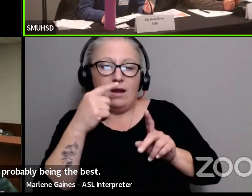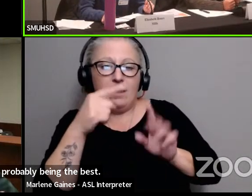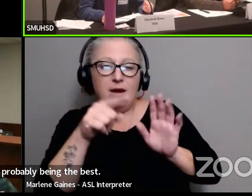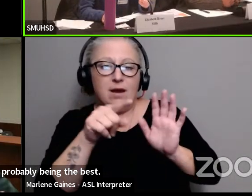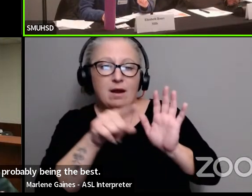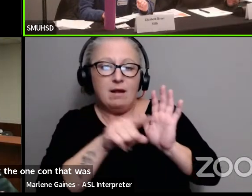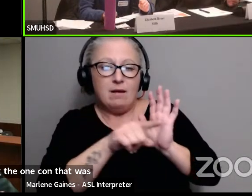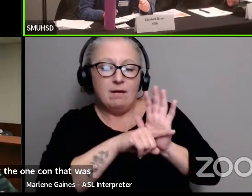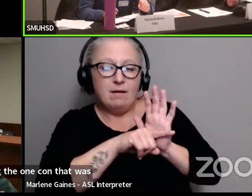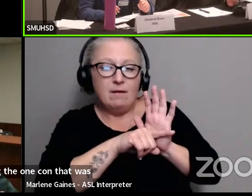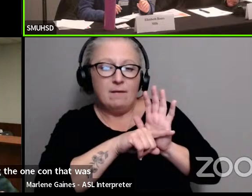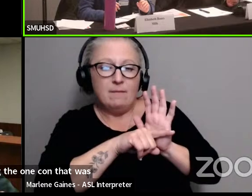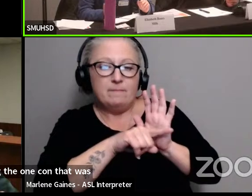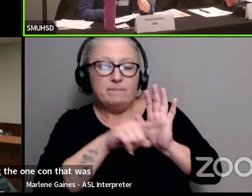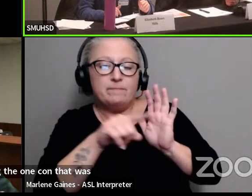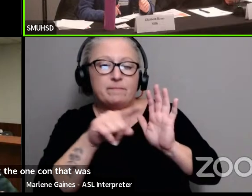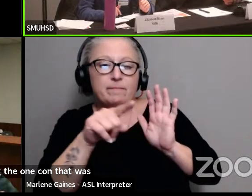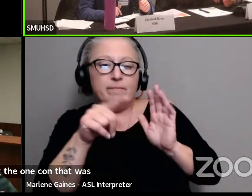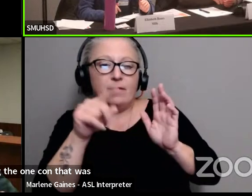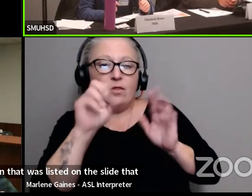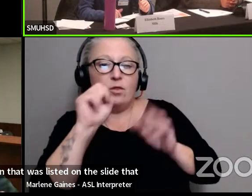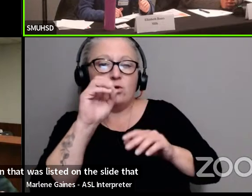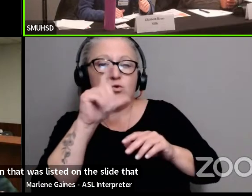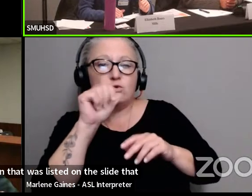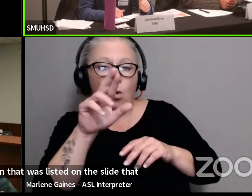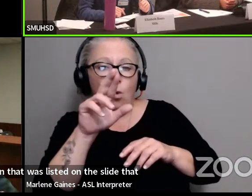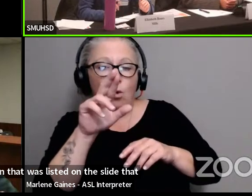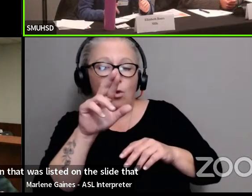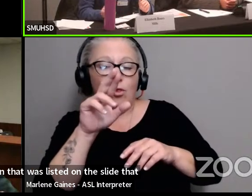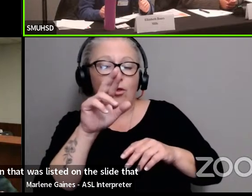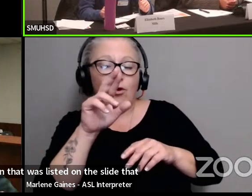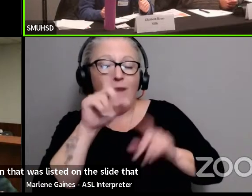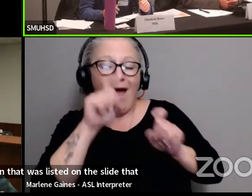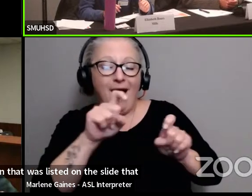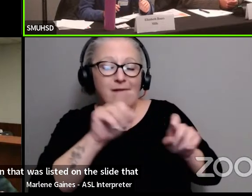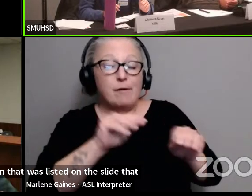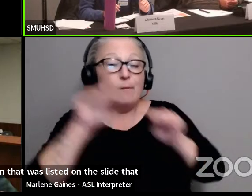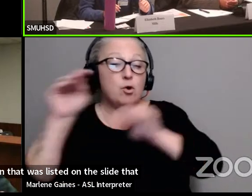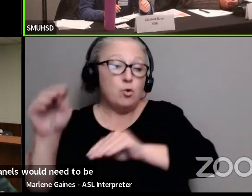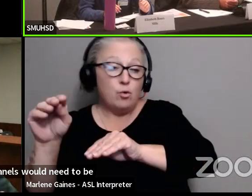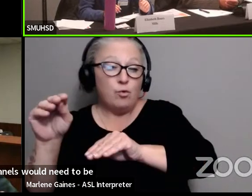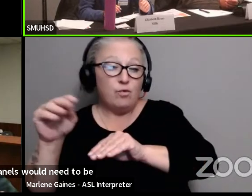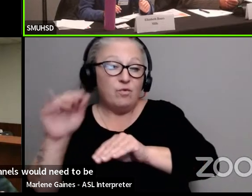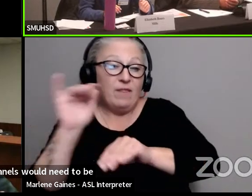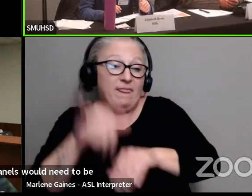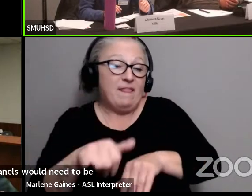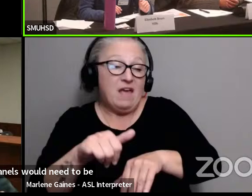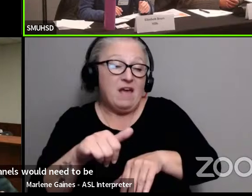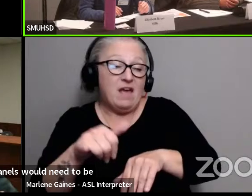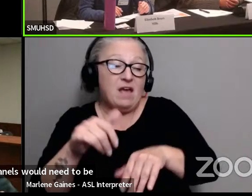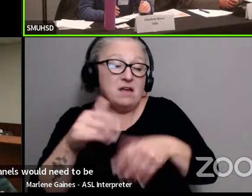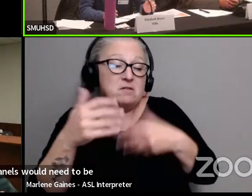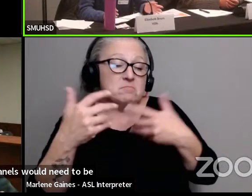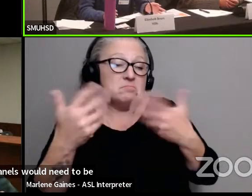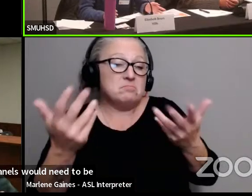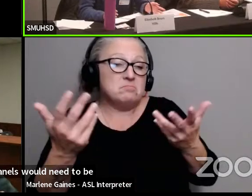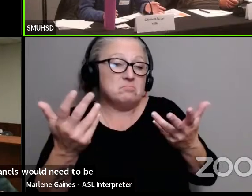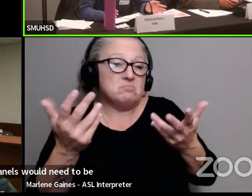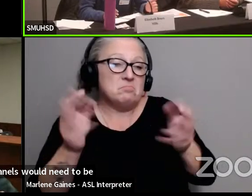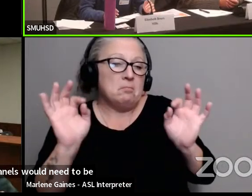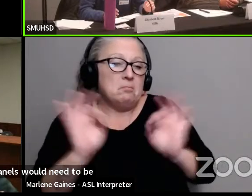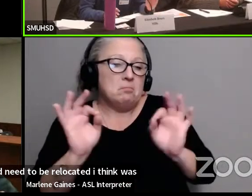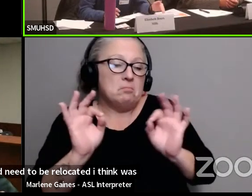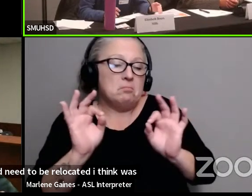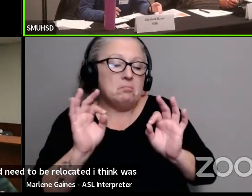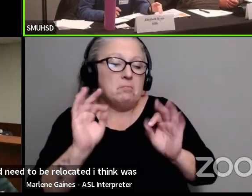listed on the slide that the solar panels would need to be relocated, I think was somewhat